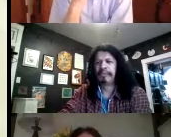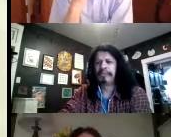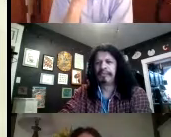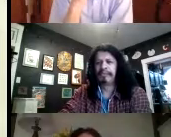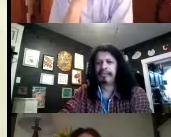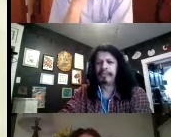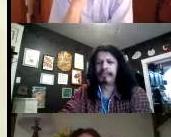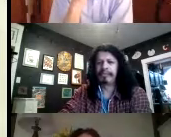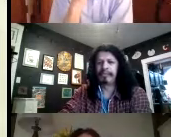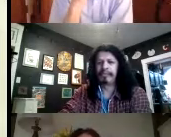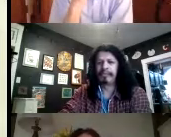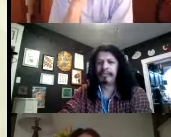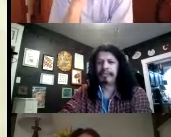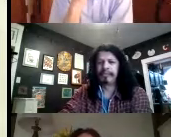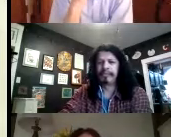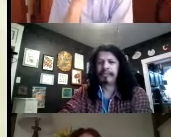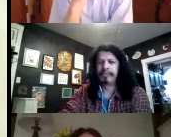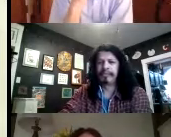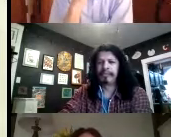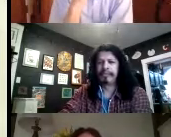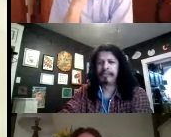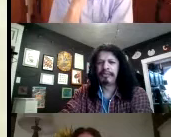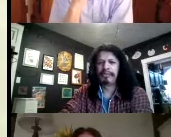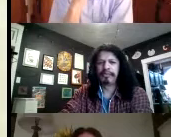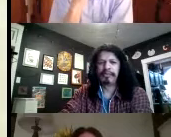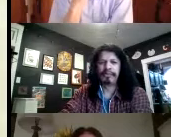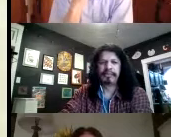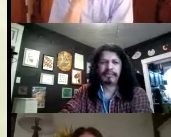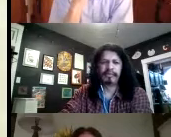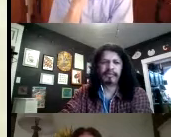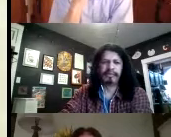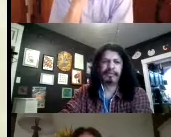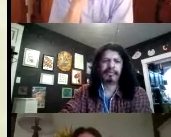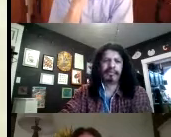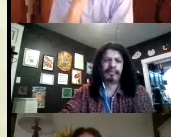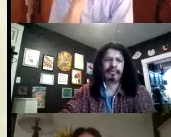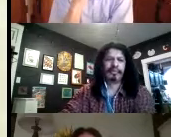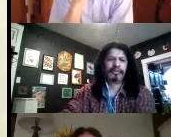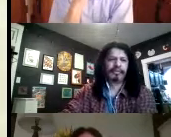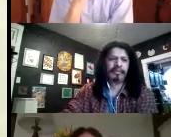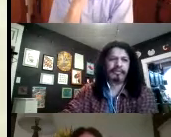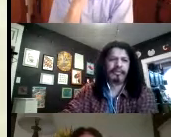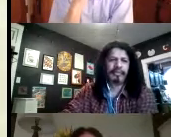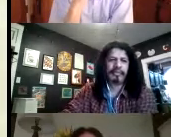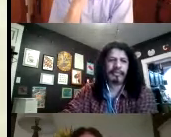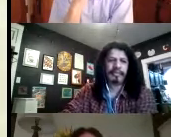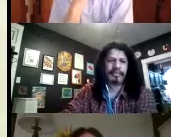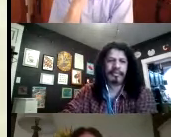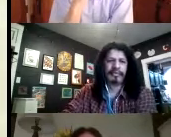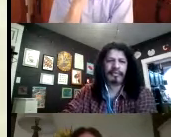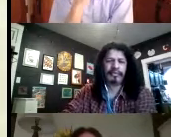trails. But it's very difficult to get from Beacon Street into the park without entering into